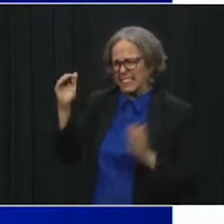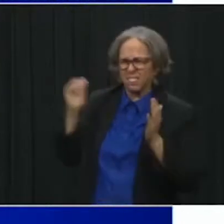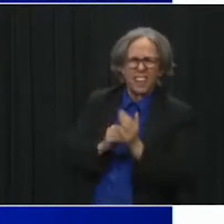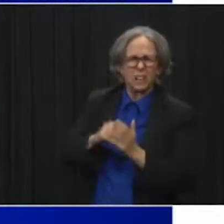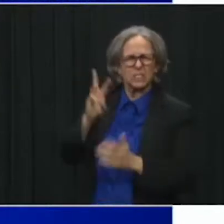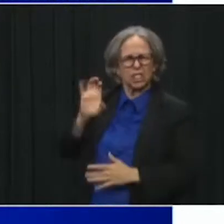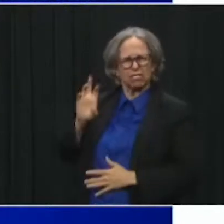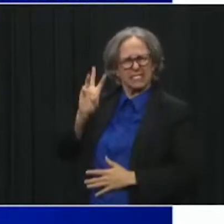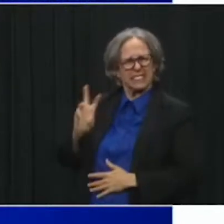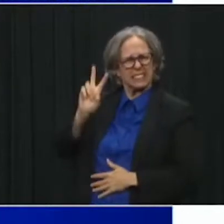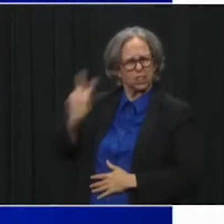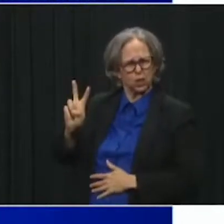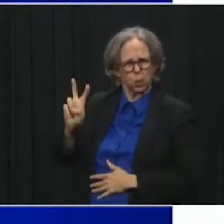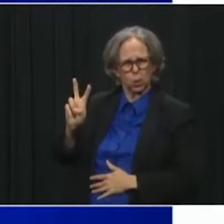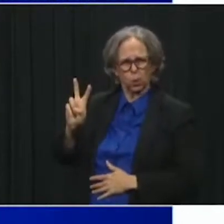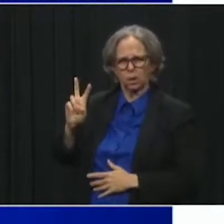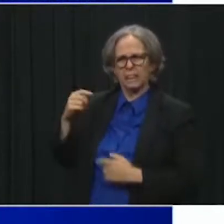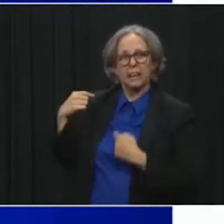18,662 people.